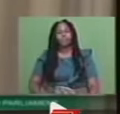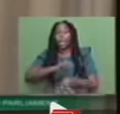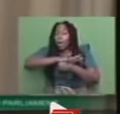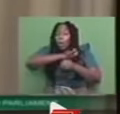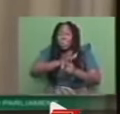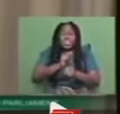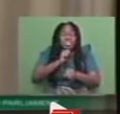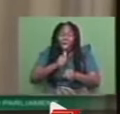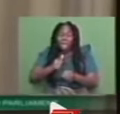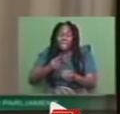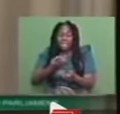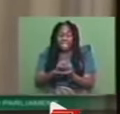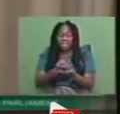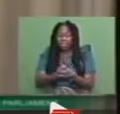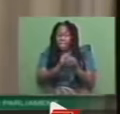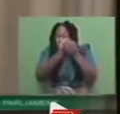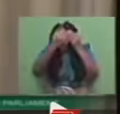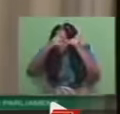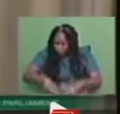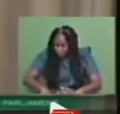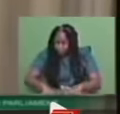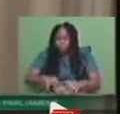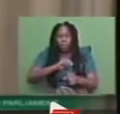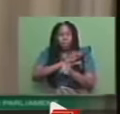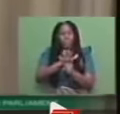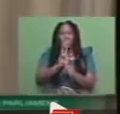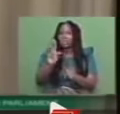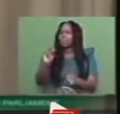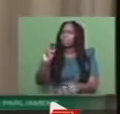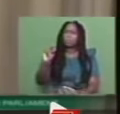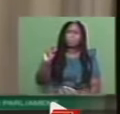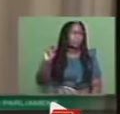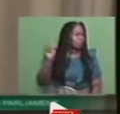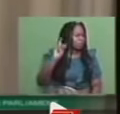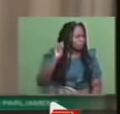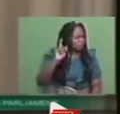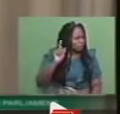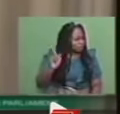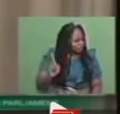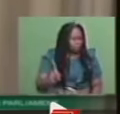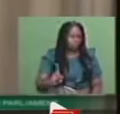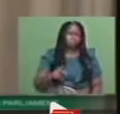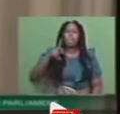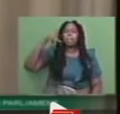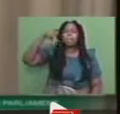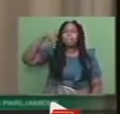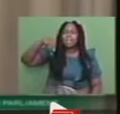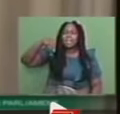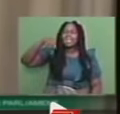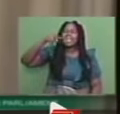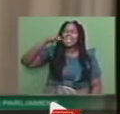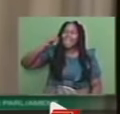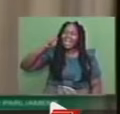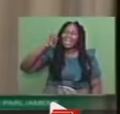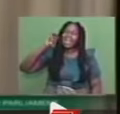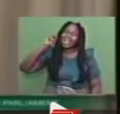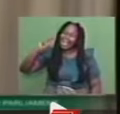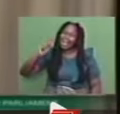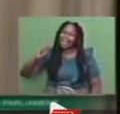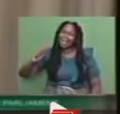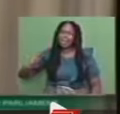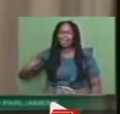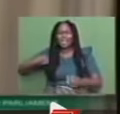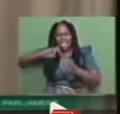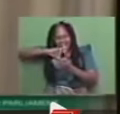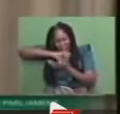started long before COVID. There was no bold COVID stimulus package to jolt